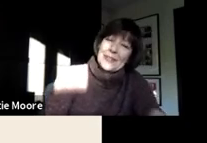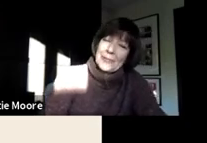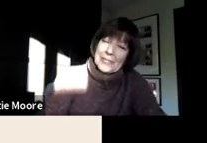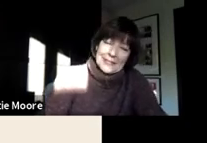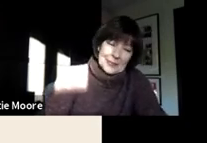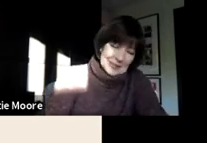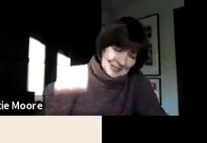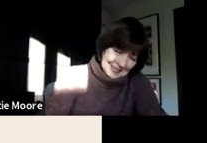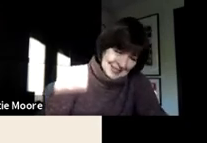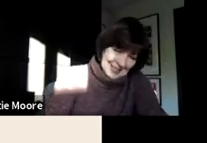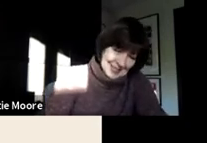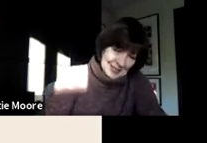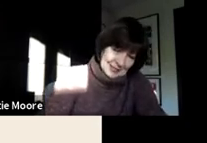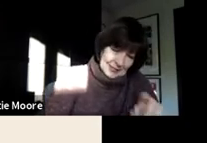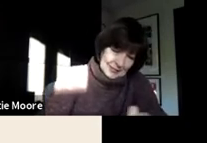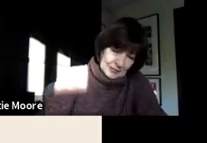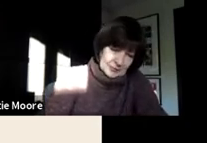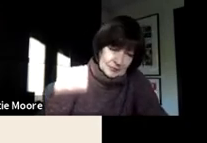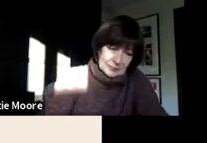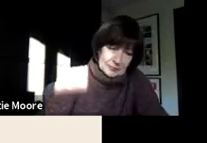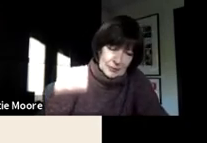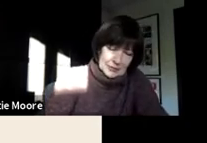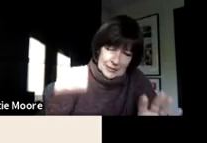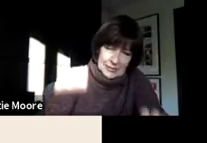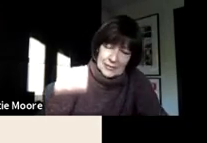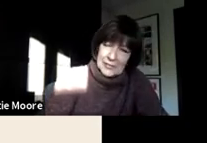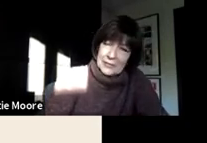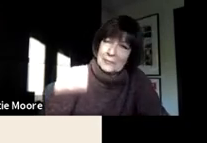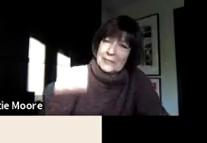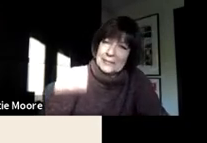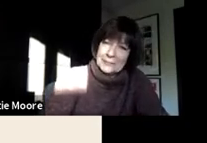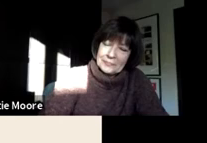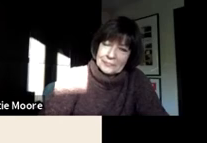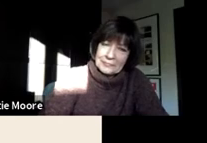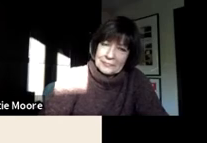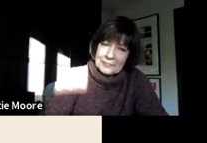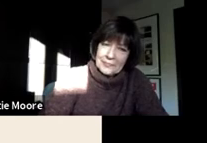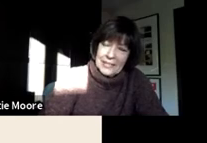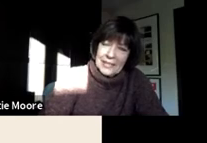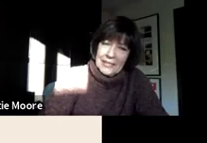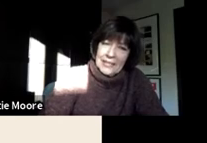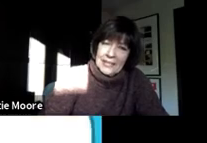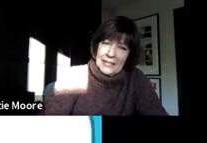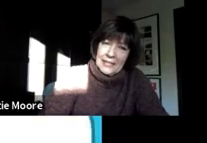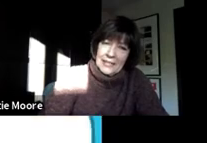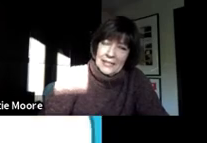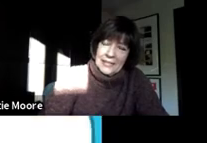I do this quite deliberately just to kind of poke at ourselves here a minute.